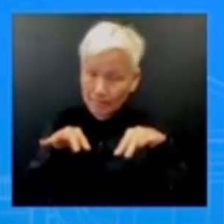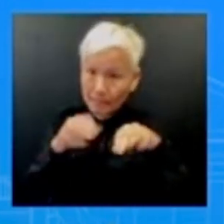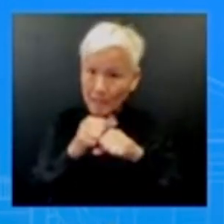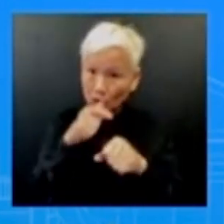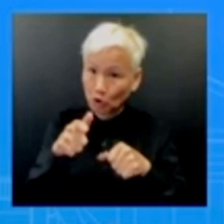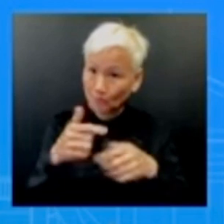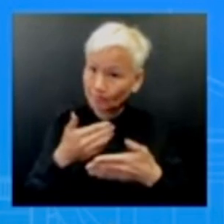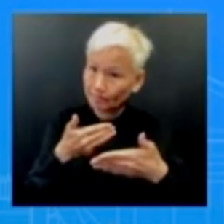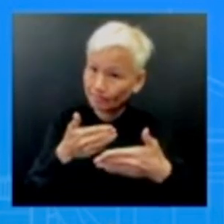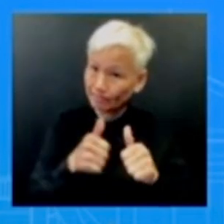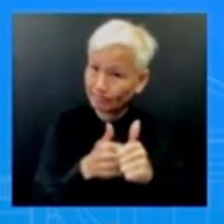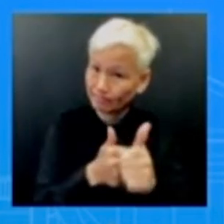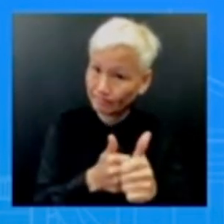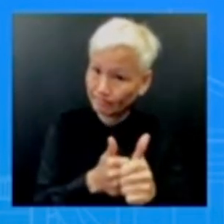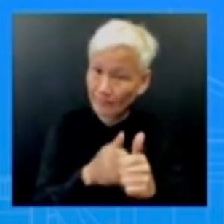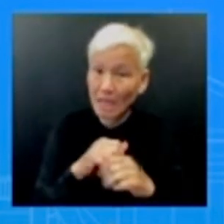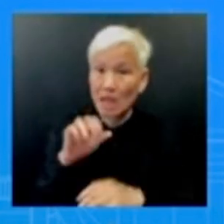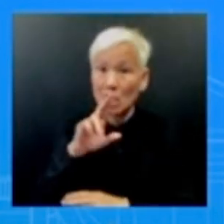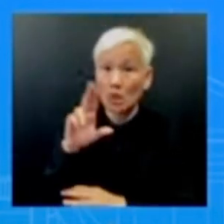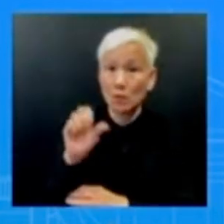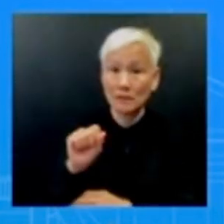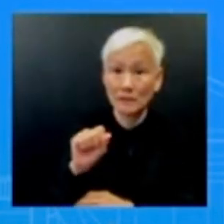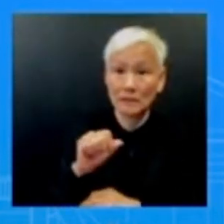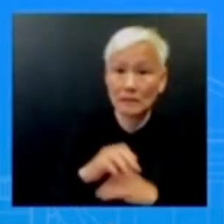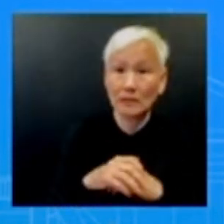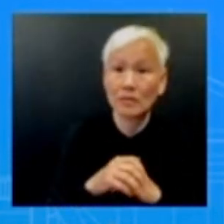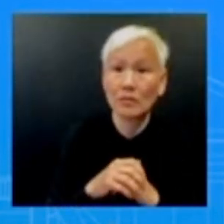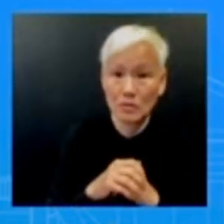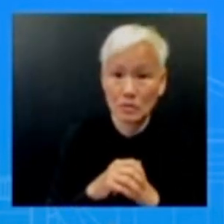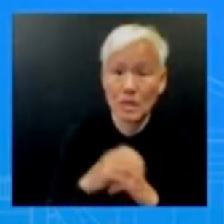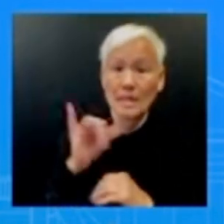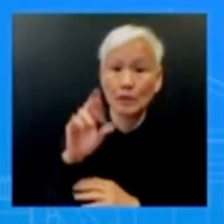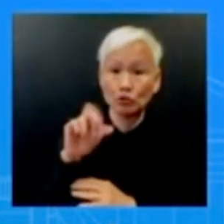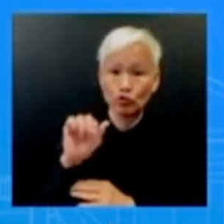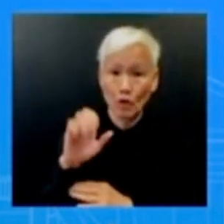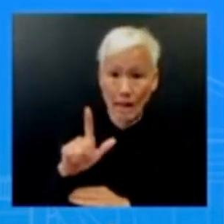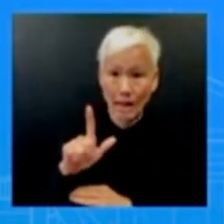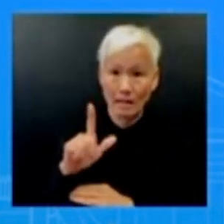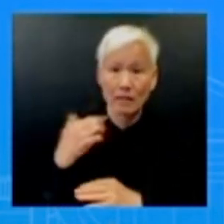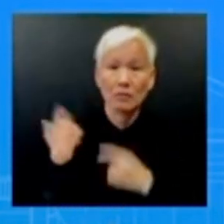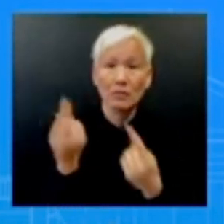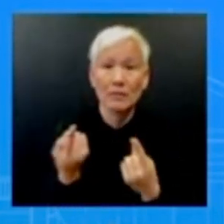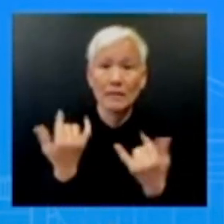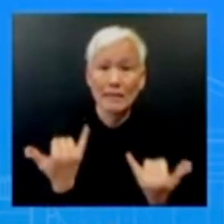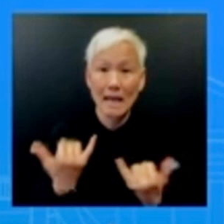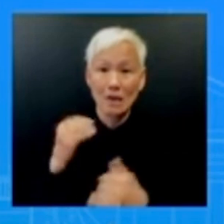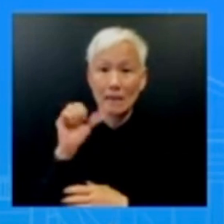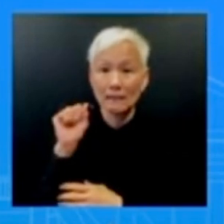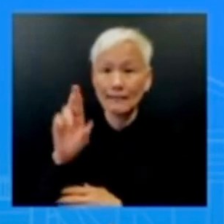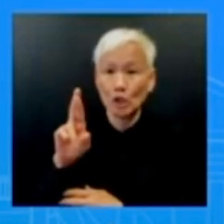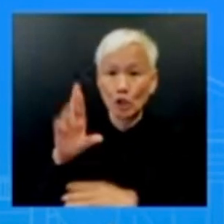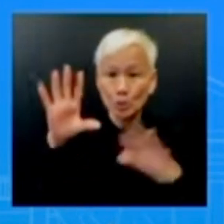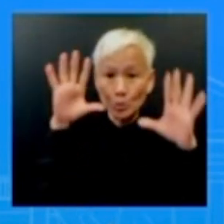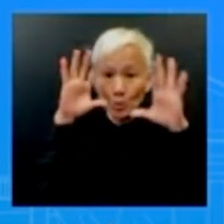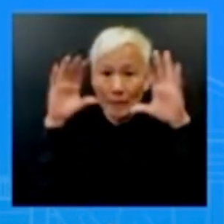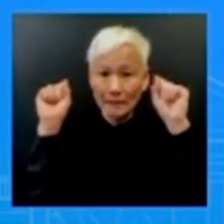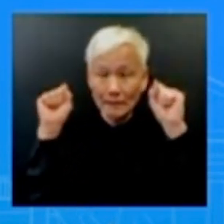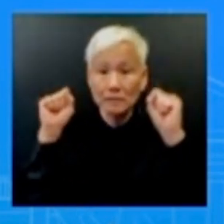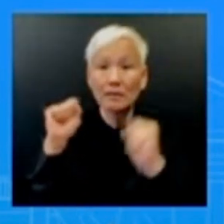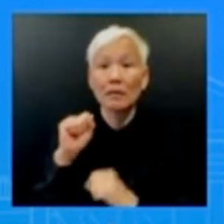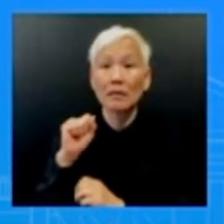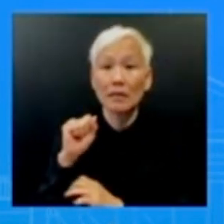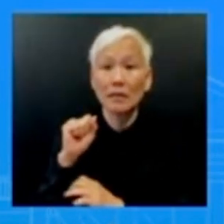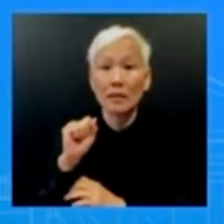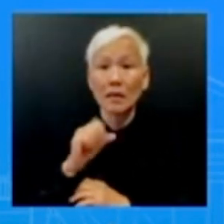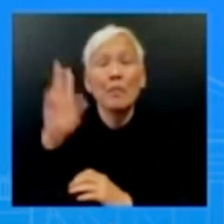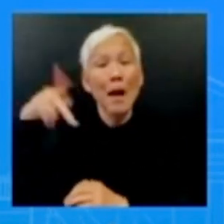the understandings reached in Sharm el-Sheikh yesterday between senior political and security officials of Israel and the Palestinian Authority. This